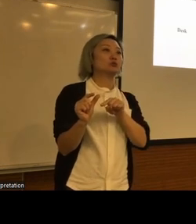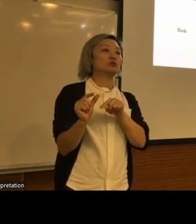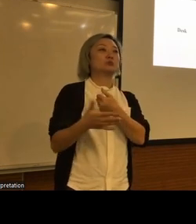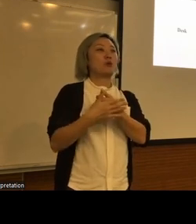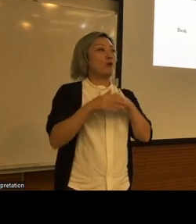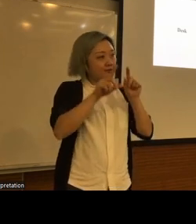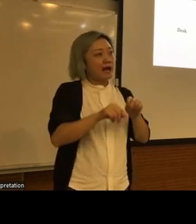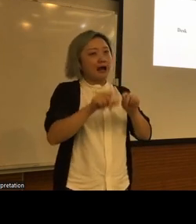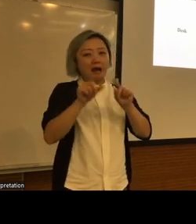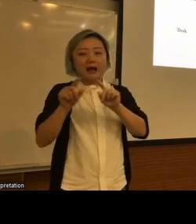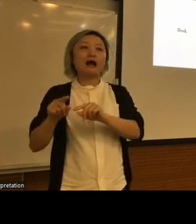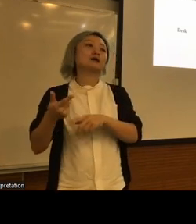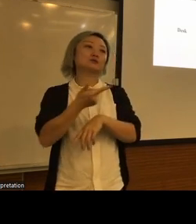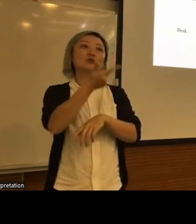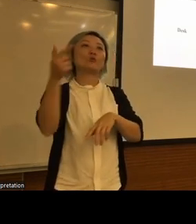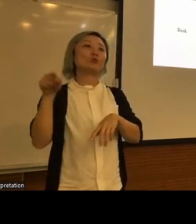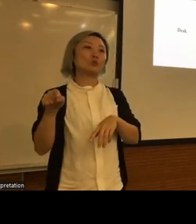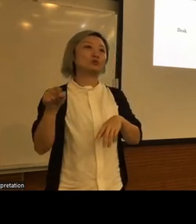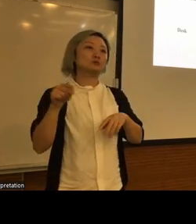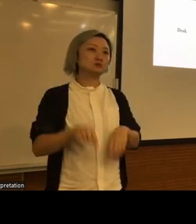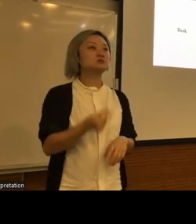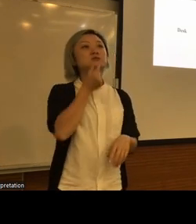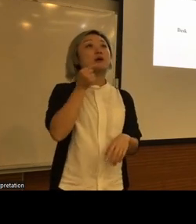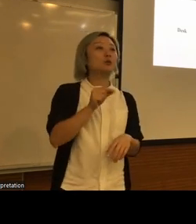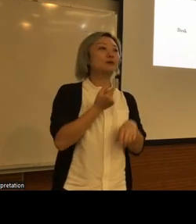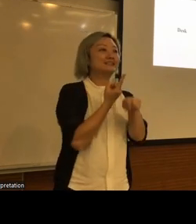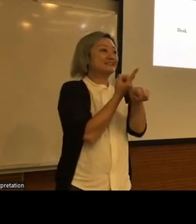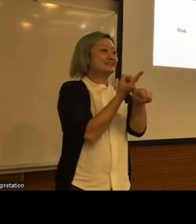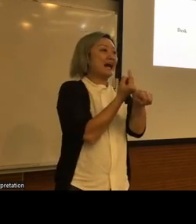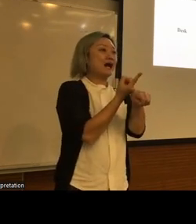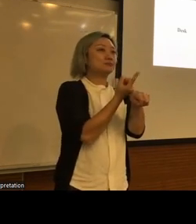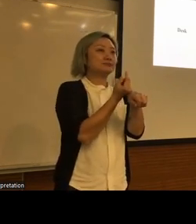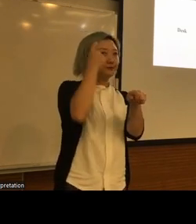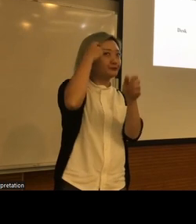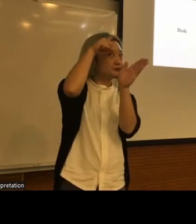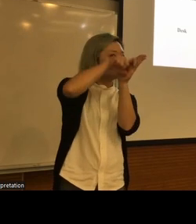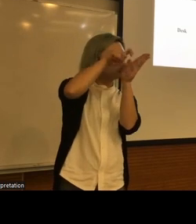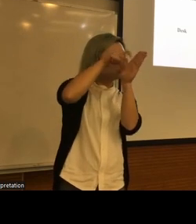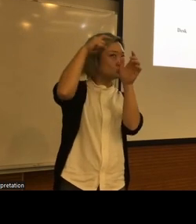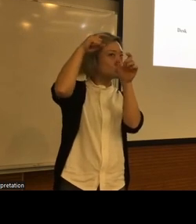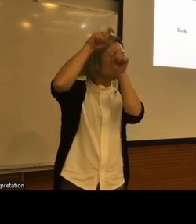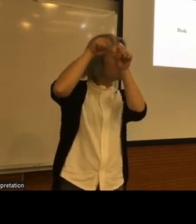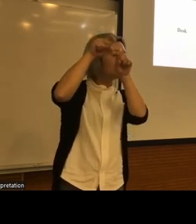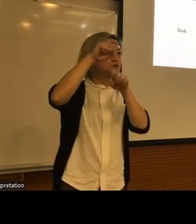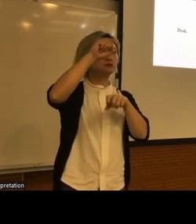things. It refers to temporary storage and processing of information.